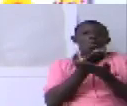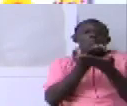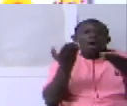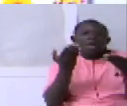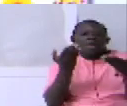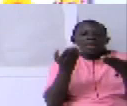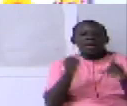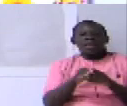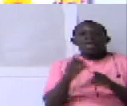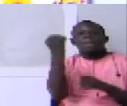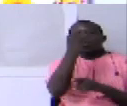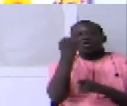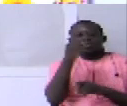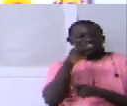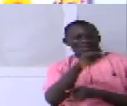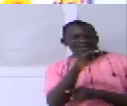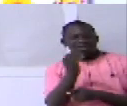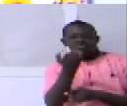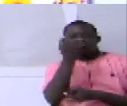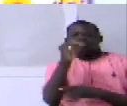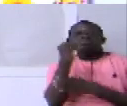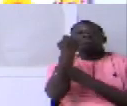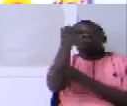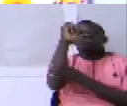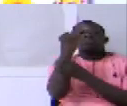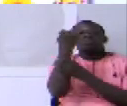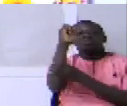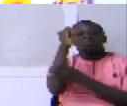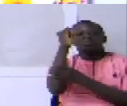Because it's scary. Ako kado futolem.